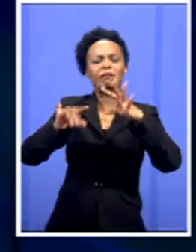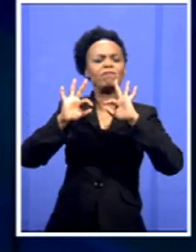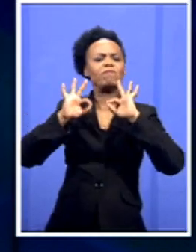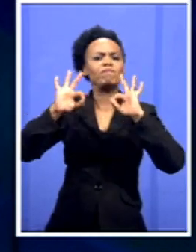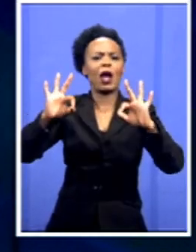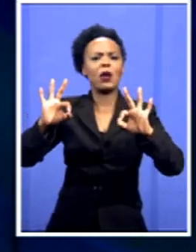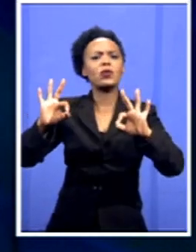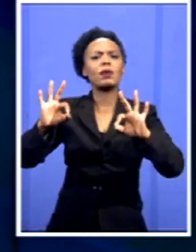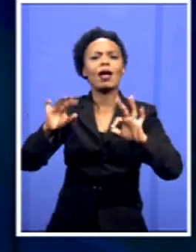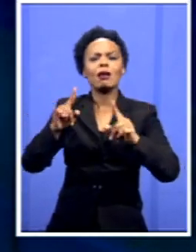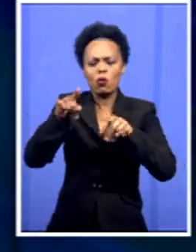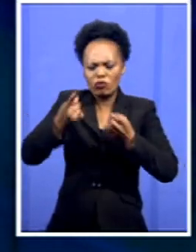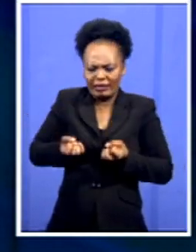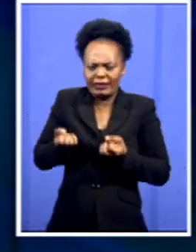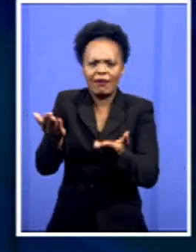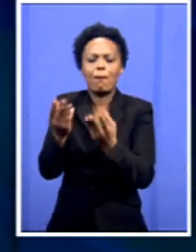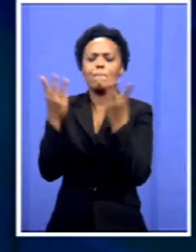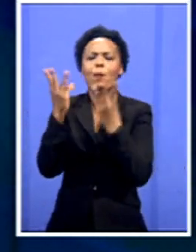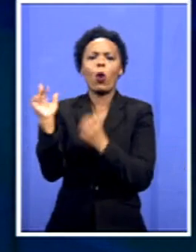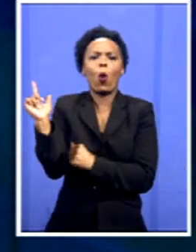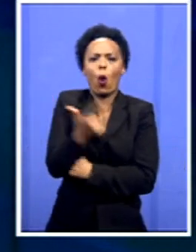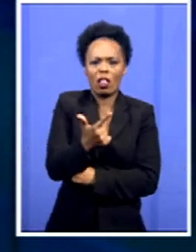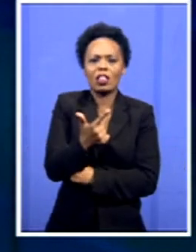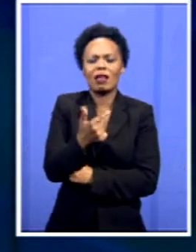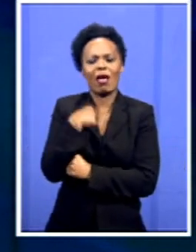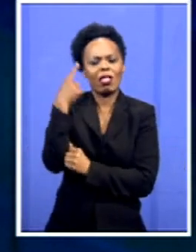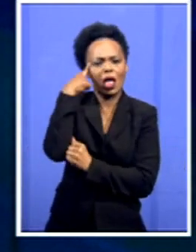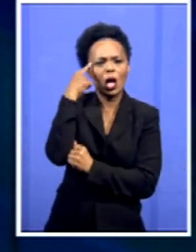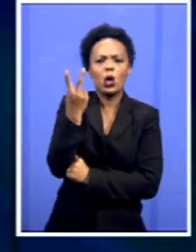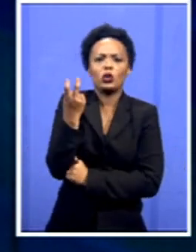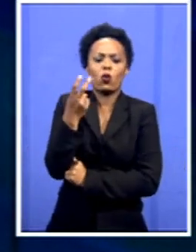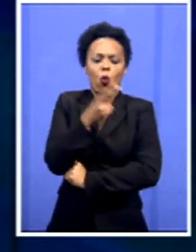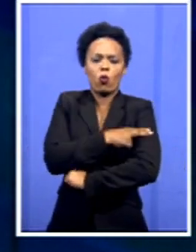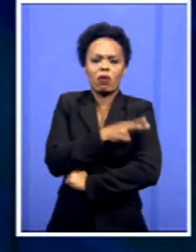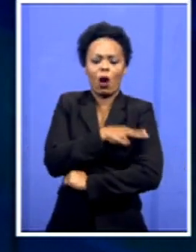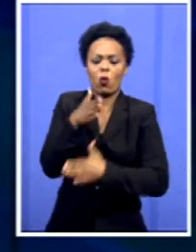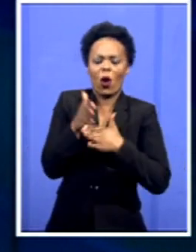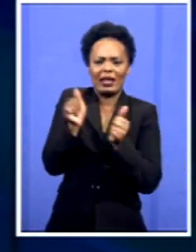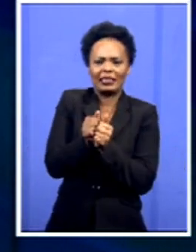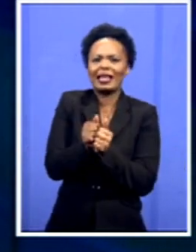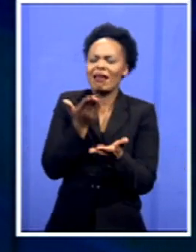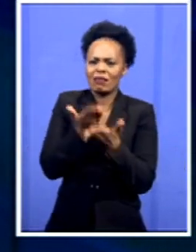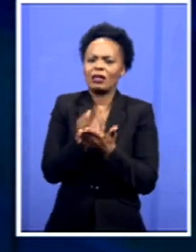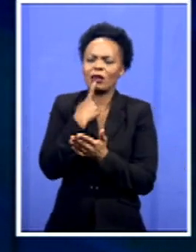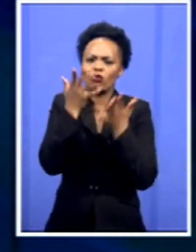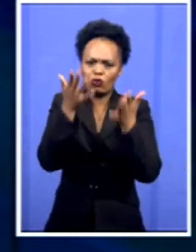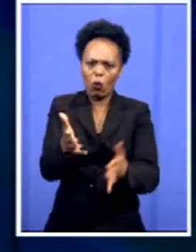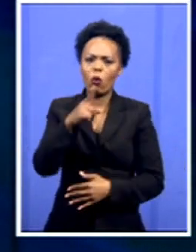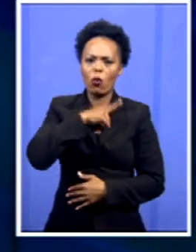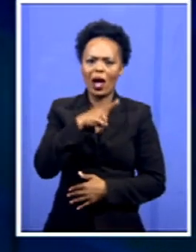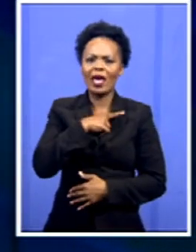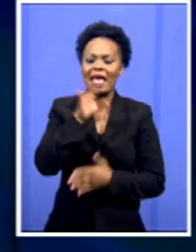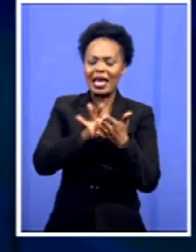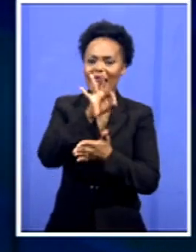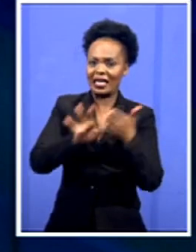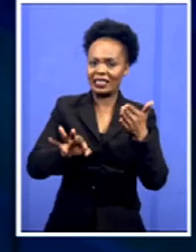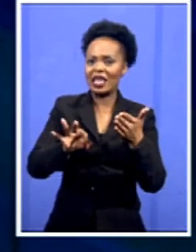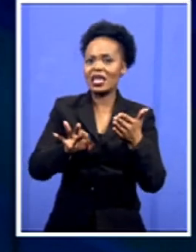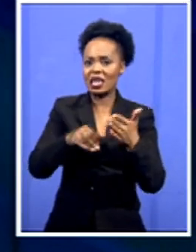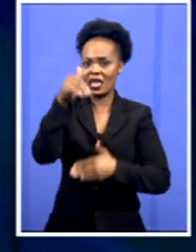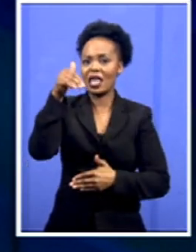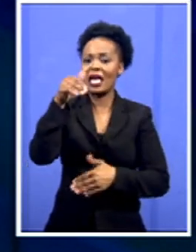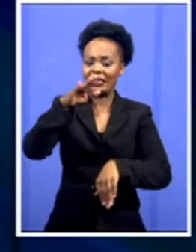we are working for all our people, Sakina. I think my two colleagues obviously will say what they have said because it is election time. But